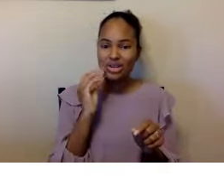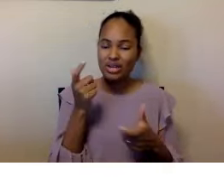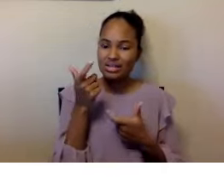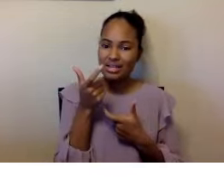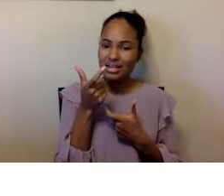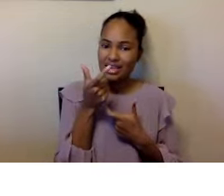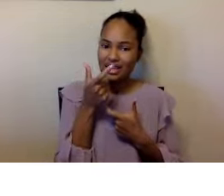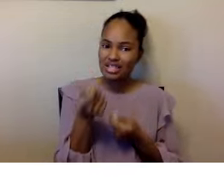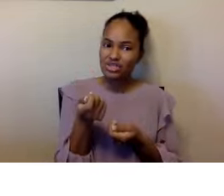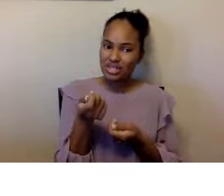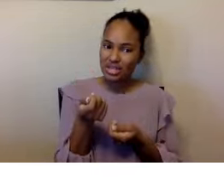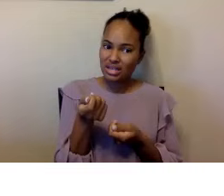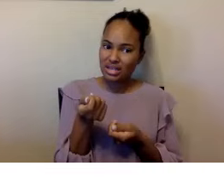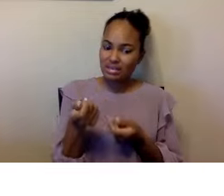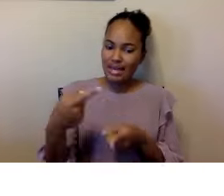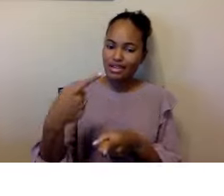intersection to be at.